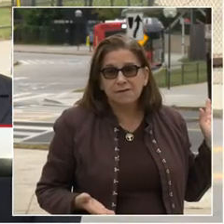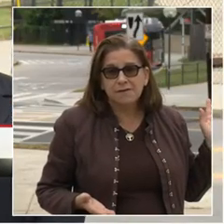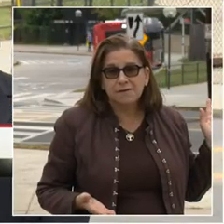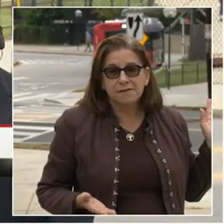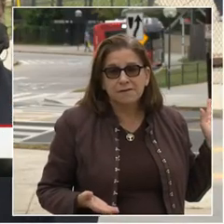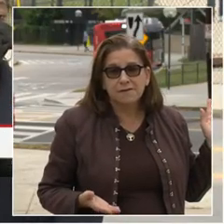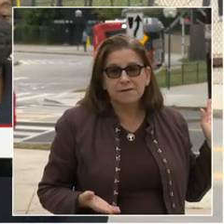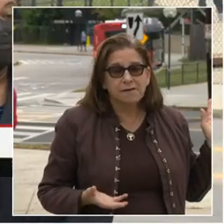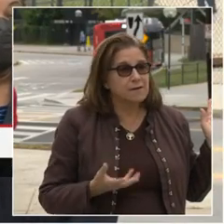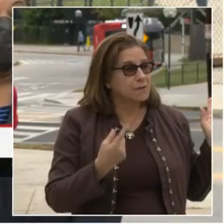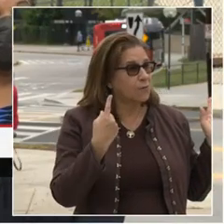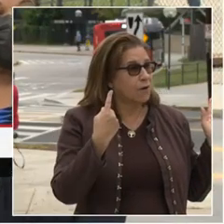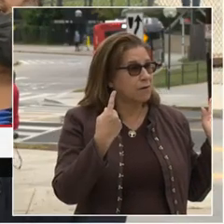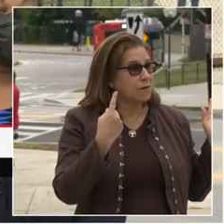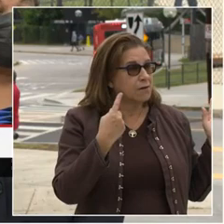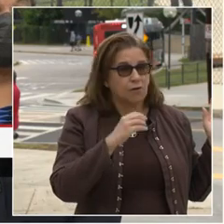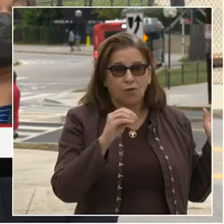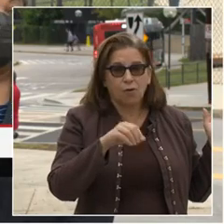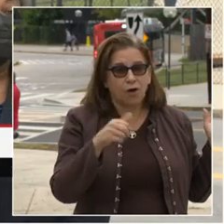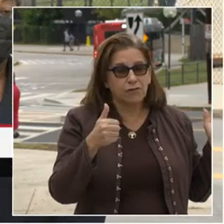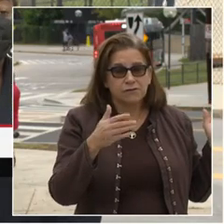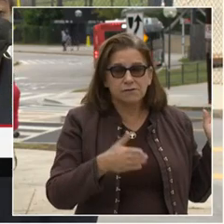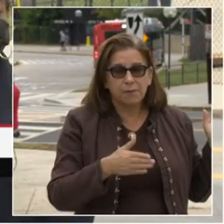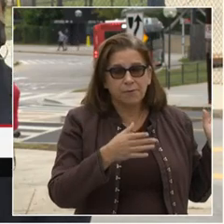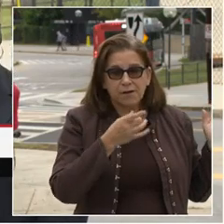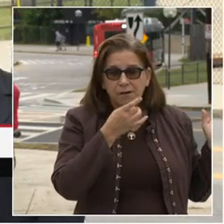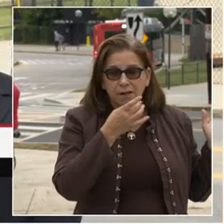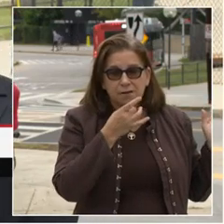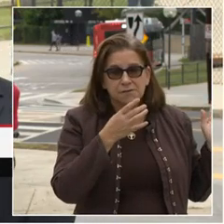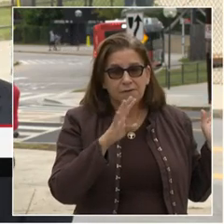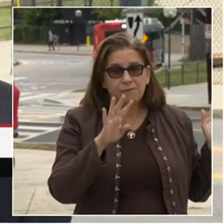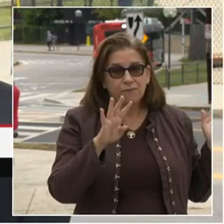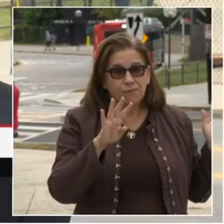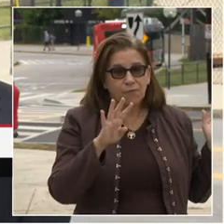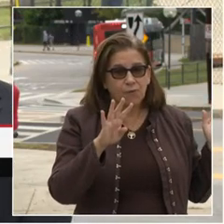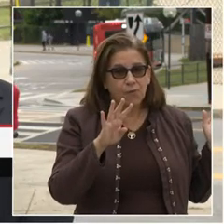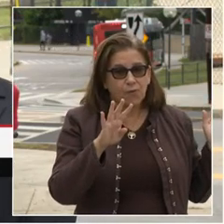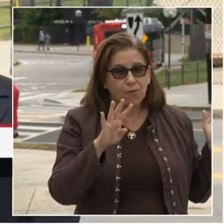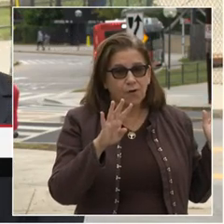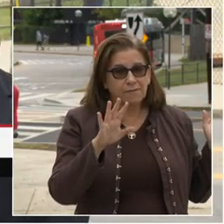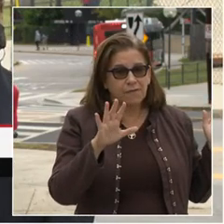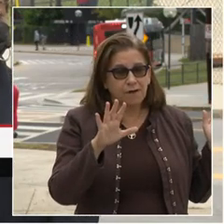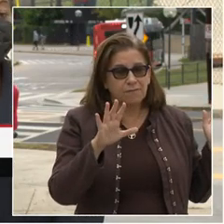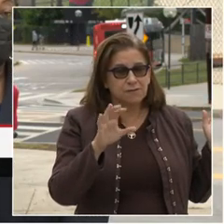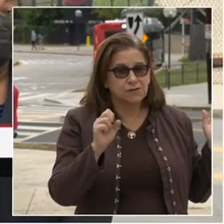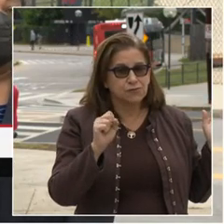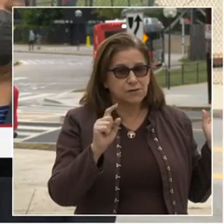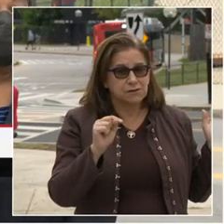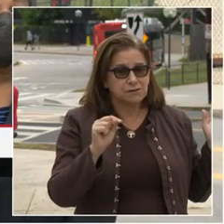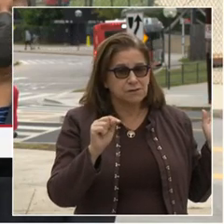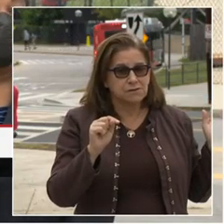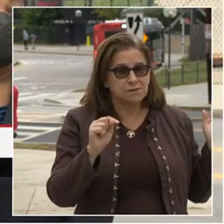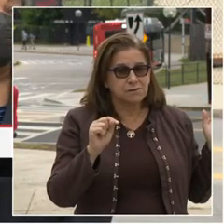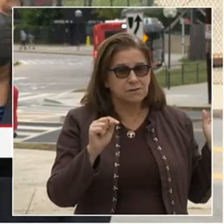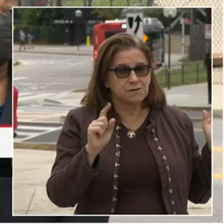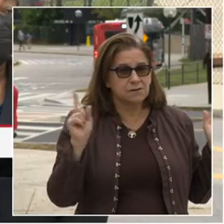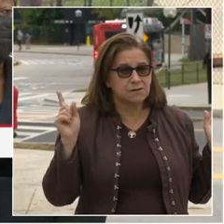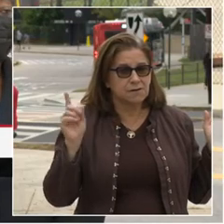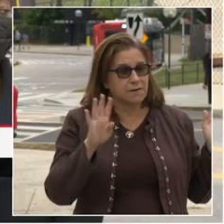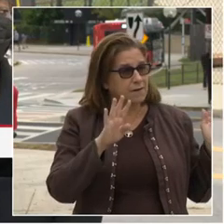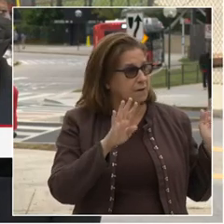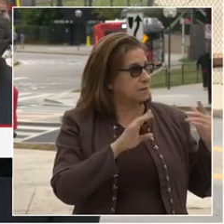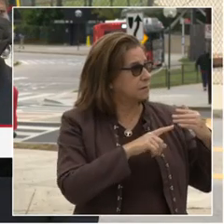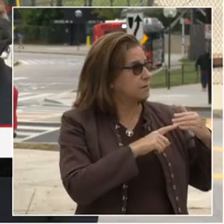Sheriff Road until you get to 45th. That is the only stop sign you run into on Sheriff Road at 48th Street. So the